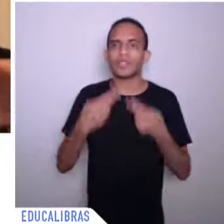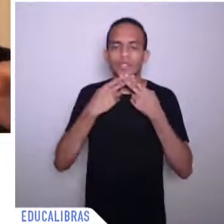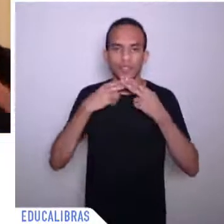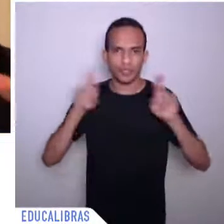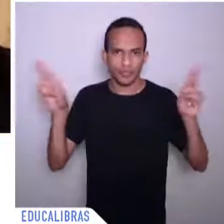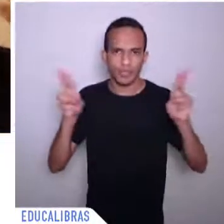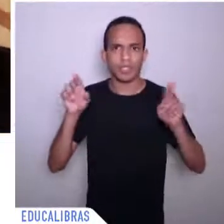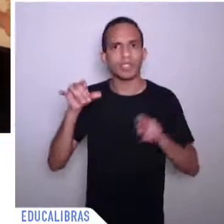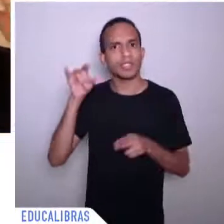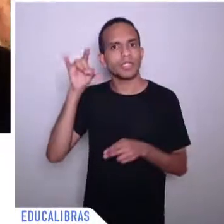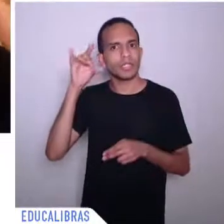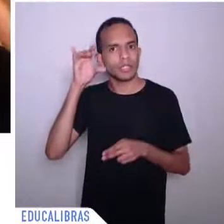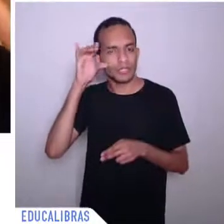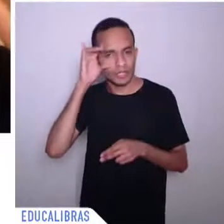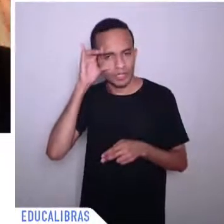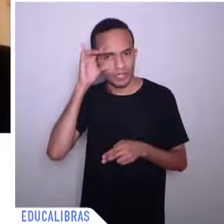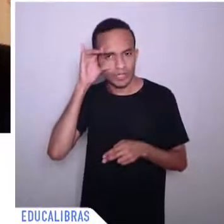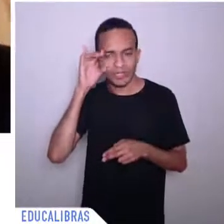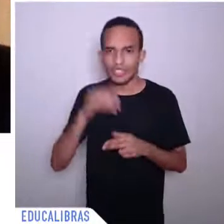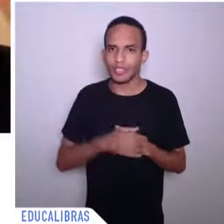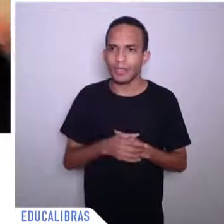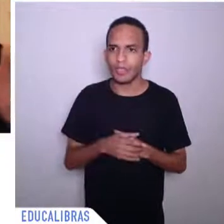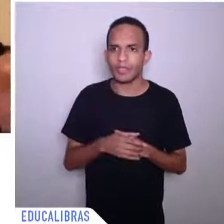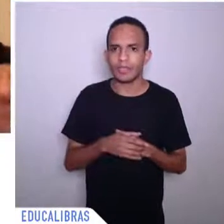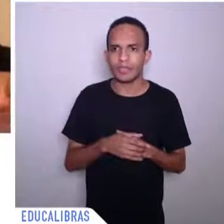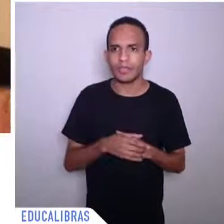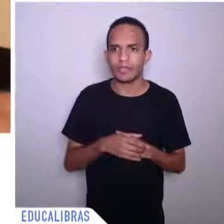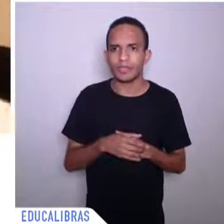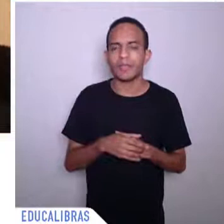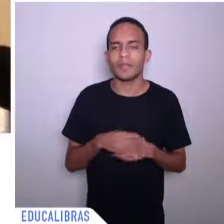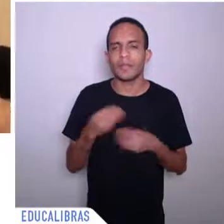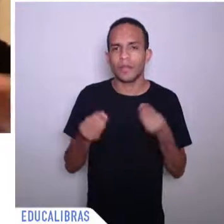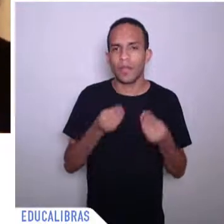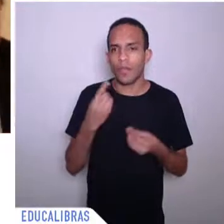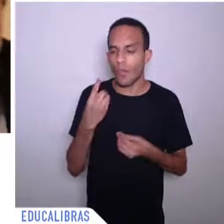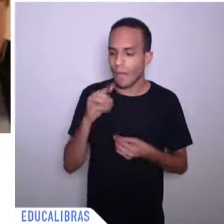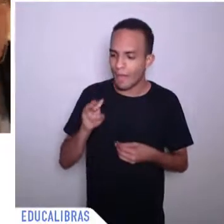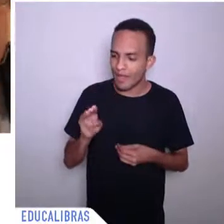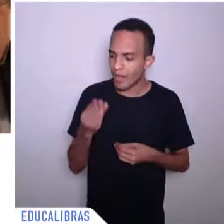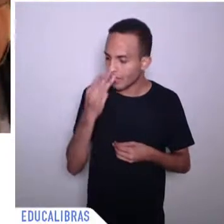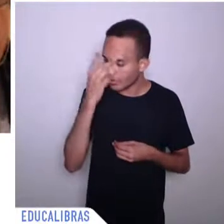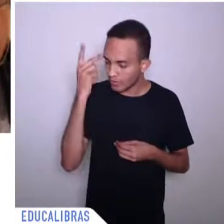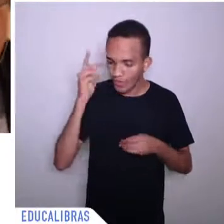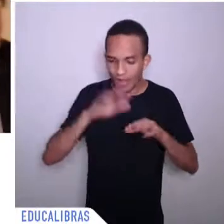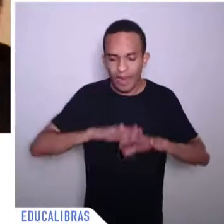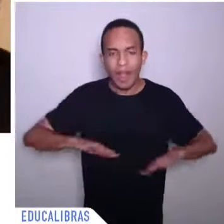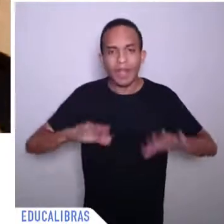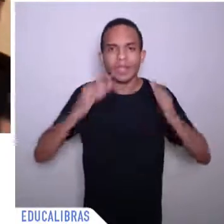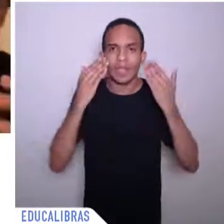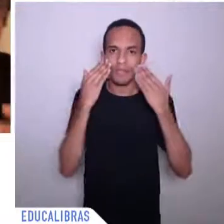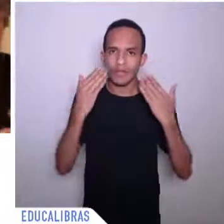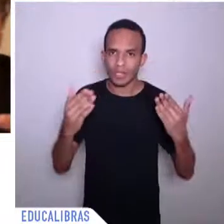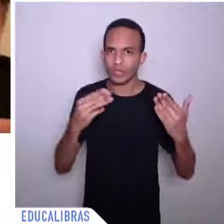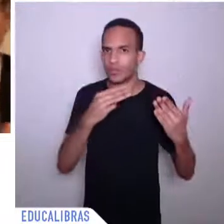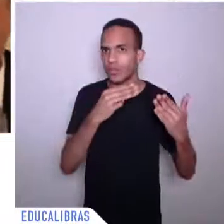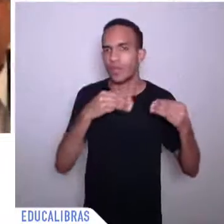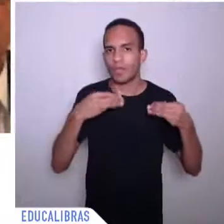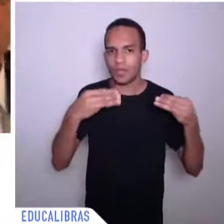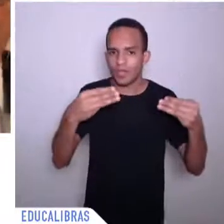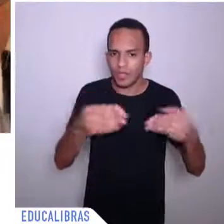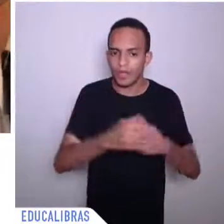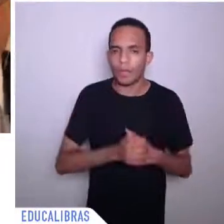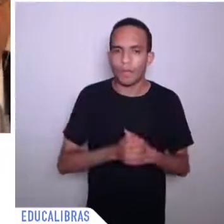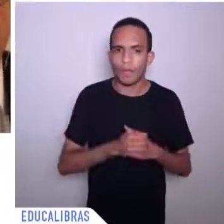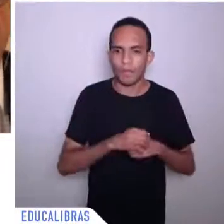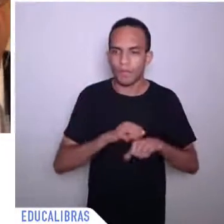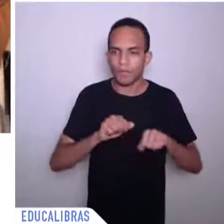people on the streets were it all caught us by surprise. I remember I was there,